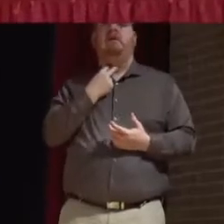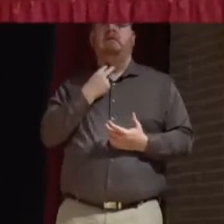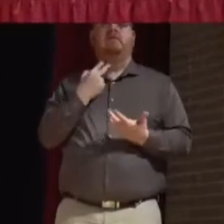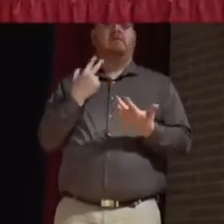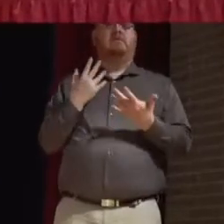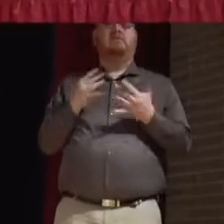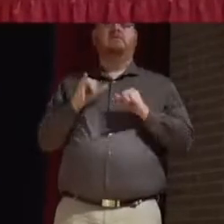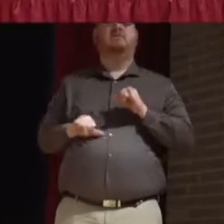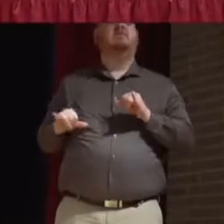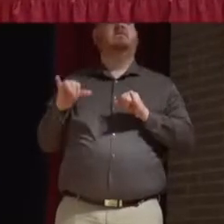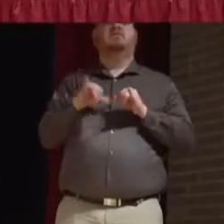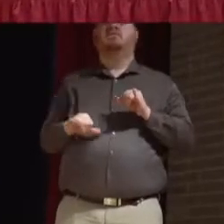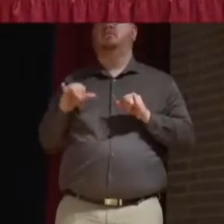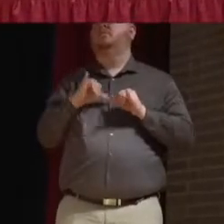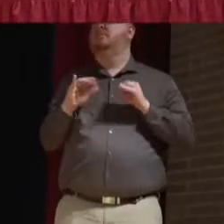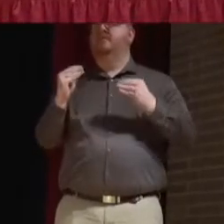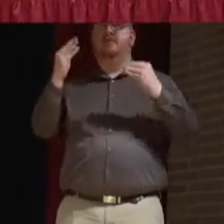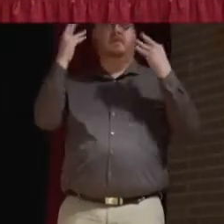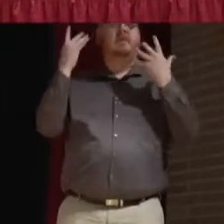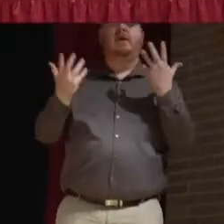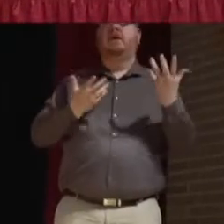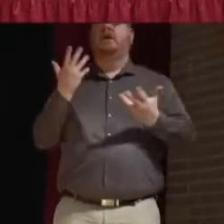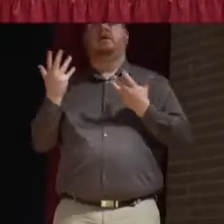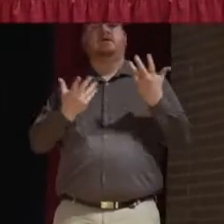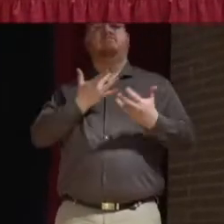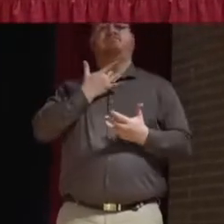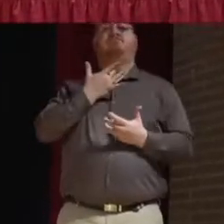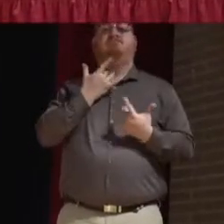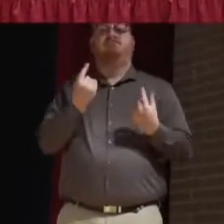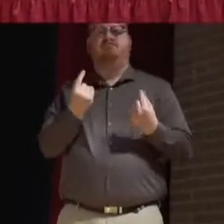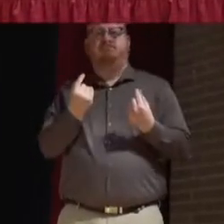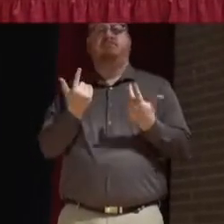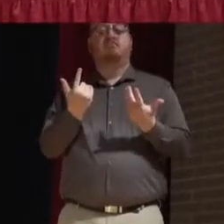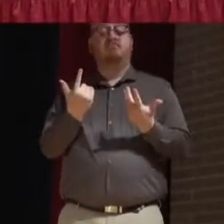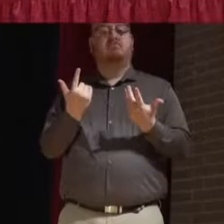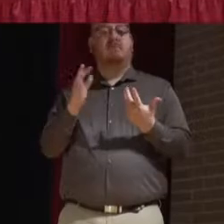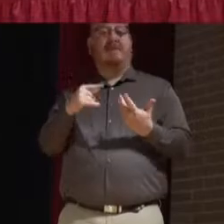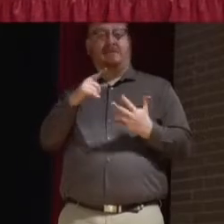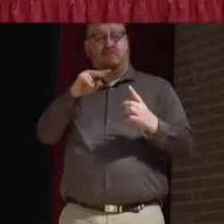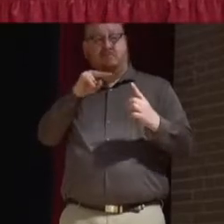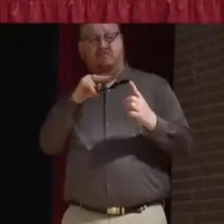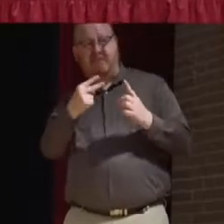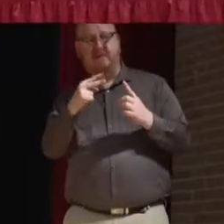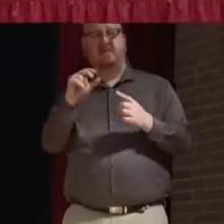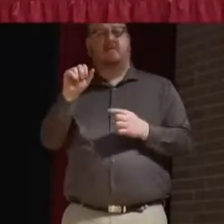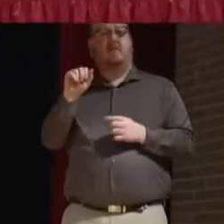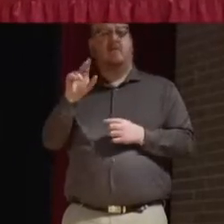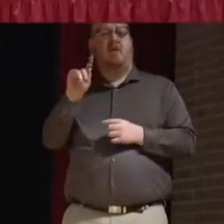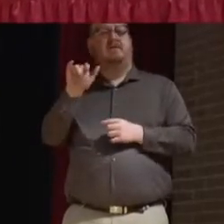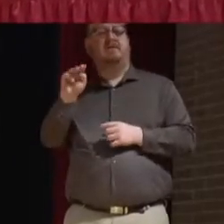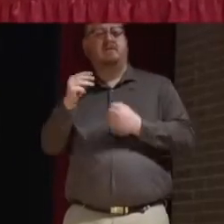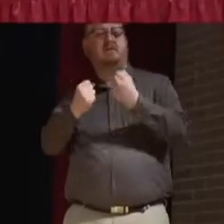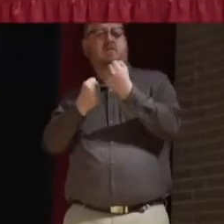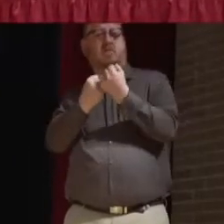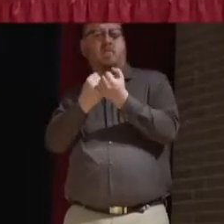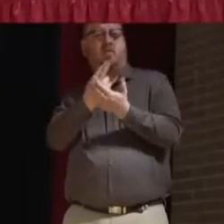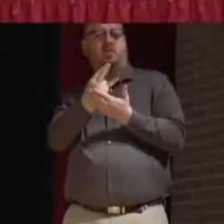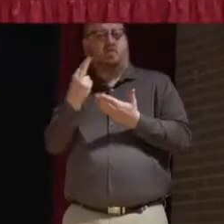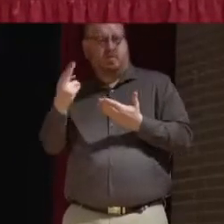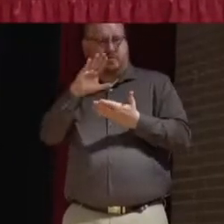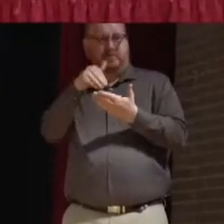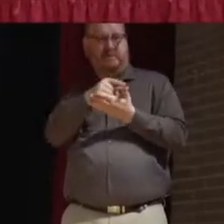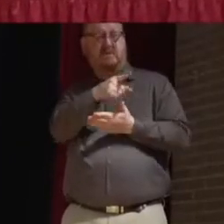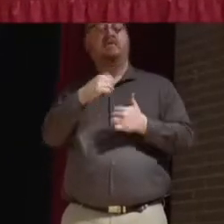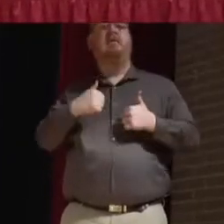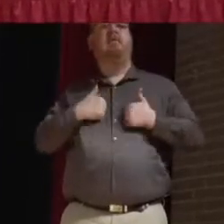concern can be overwhelming at times. And I know even from the perspective of what we do at the Autism Support and Resource Center with life skills classes